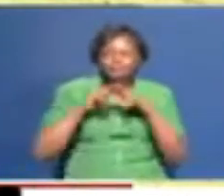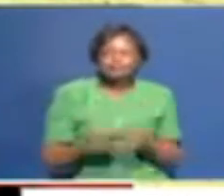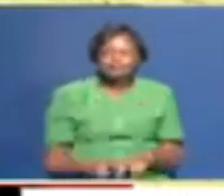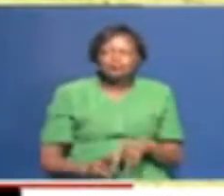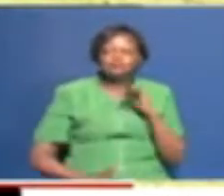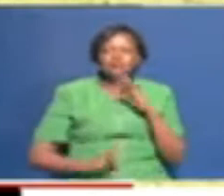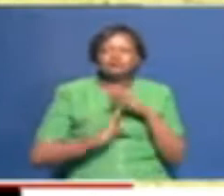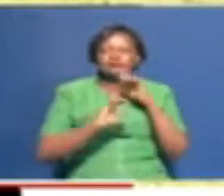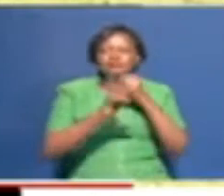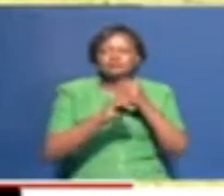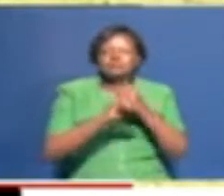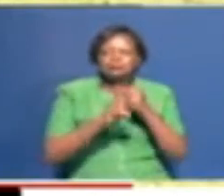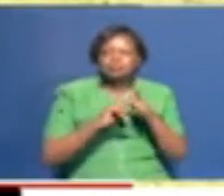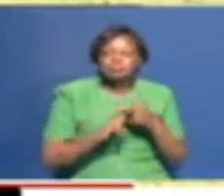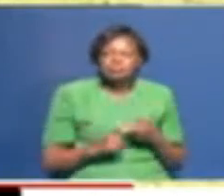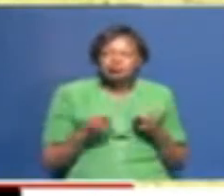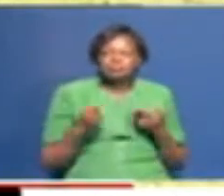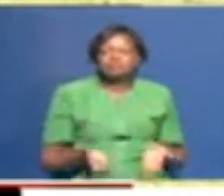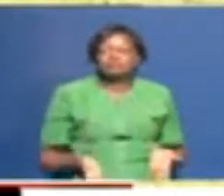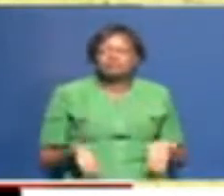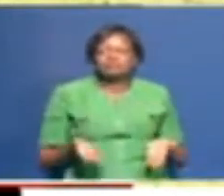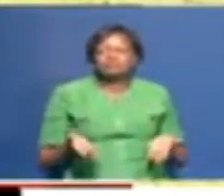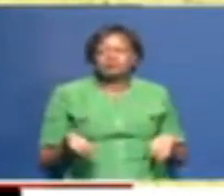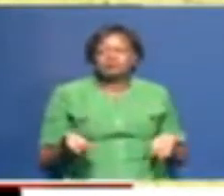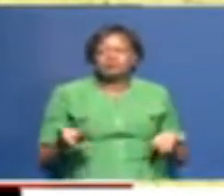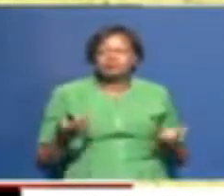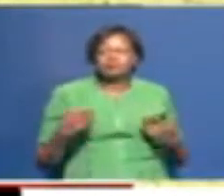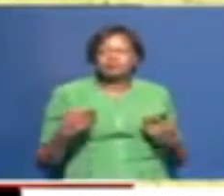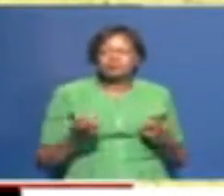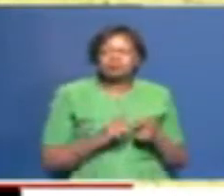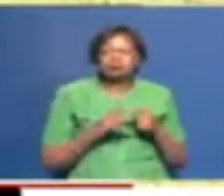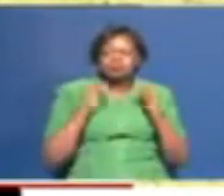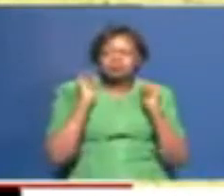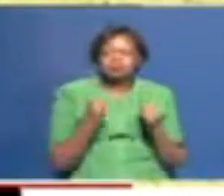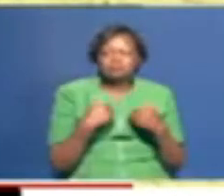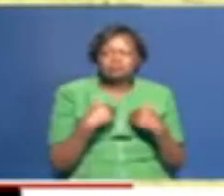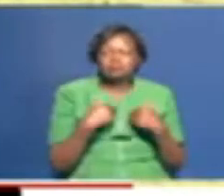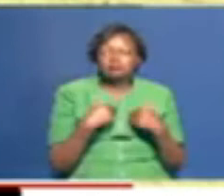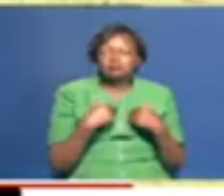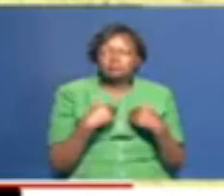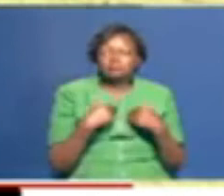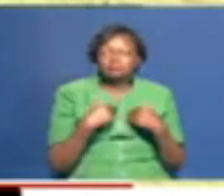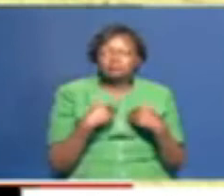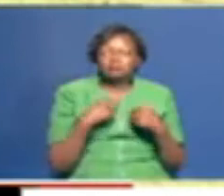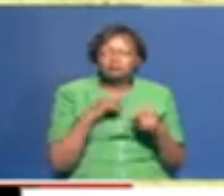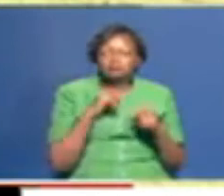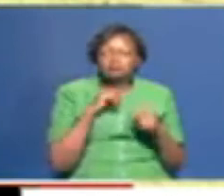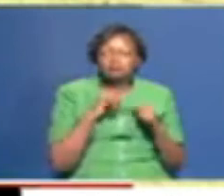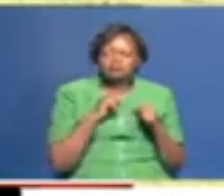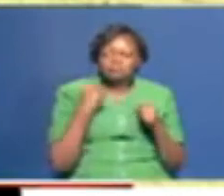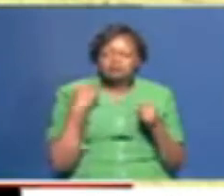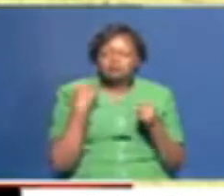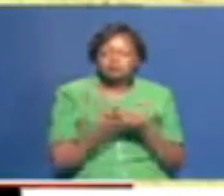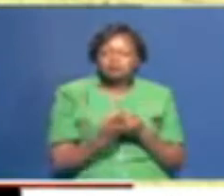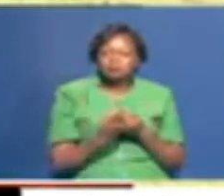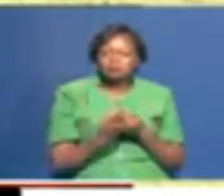six. Now that he has come in, we can have up to number 11 batting and getting